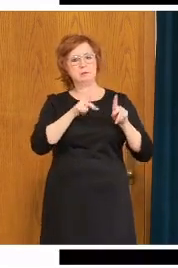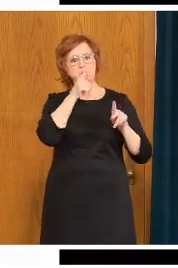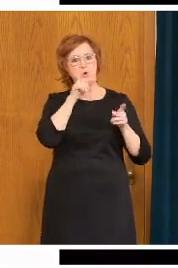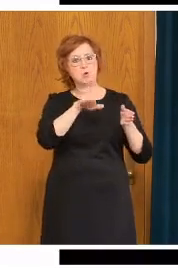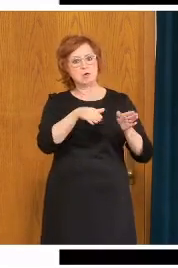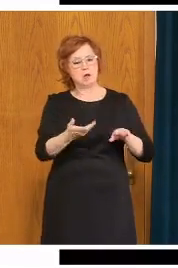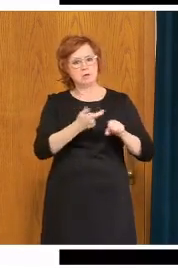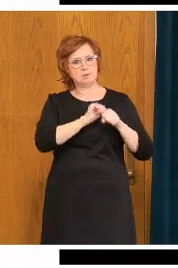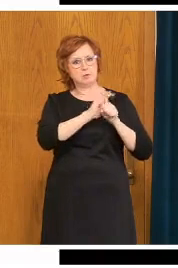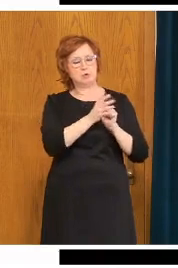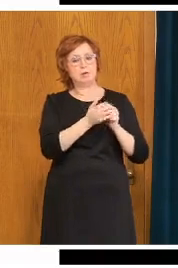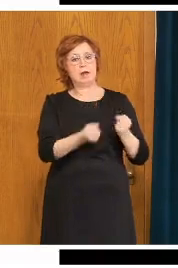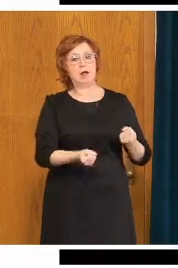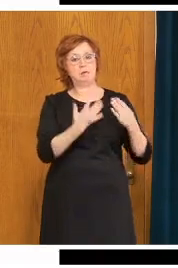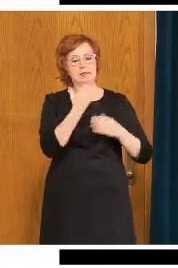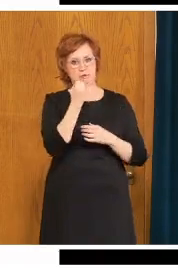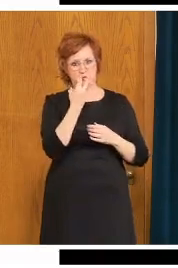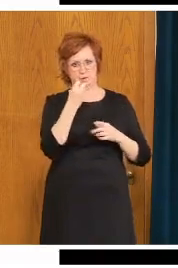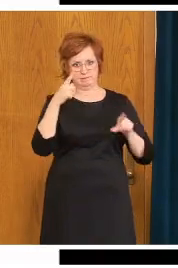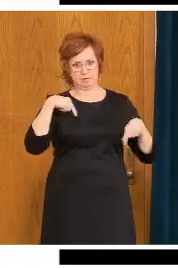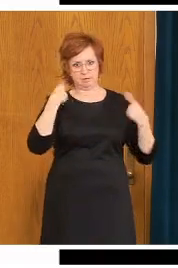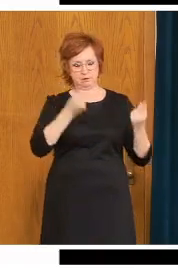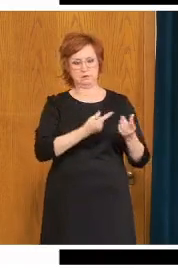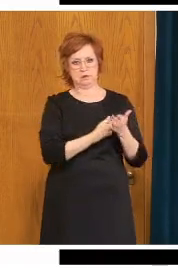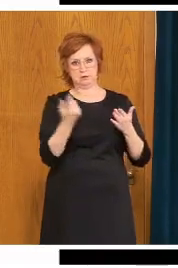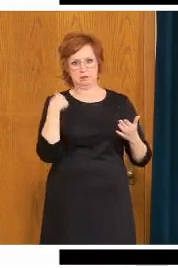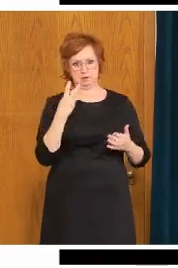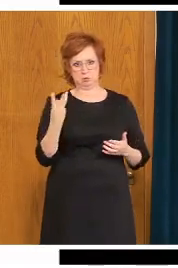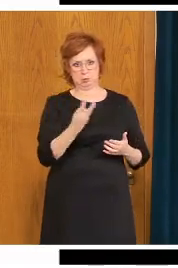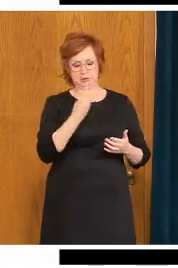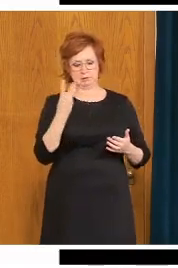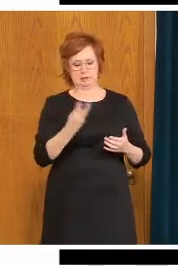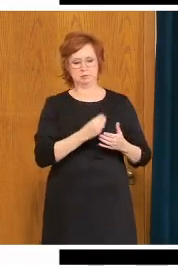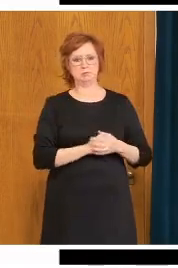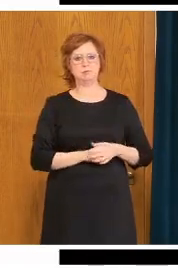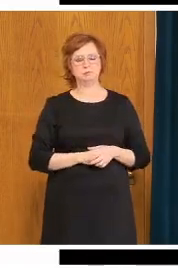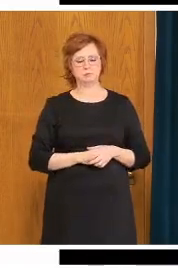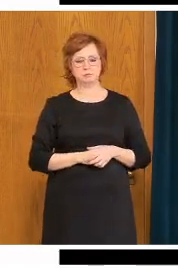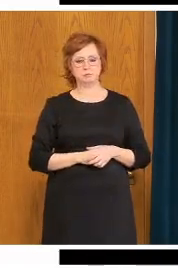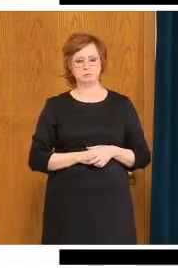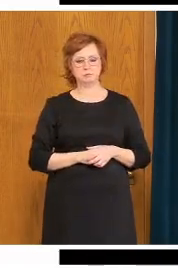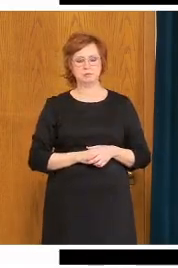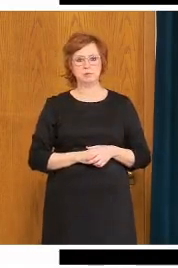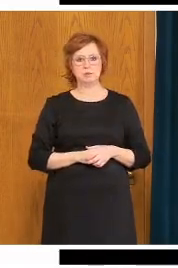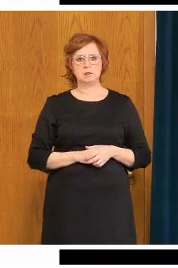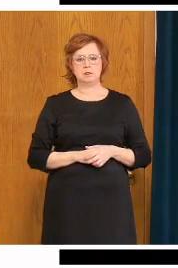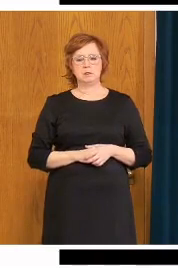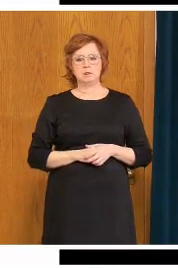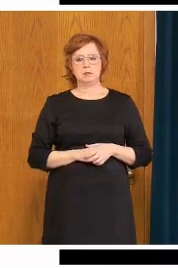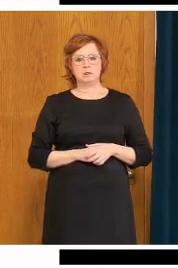12 additional Saskatchewan residents of all ages who have passed away due to COVID-19 since Wednesday. And again,